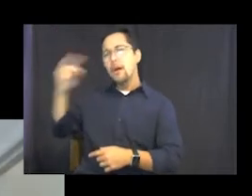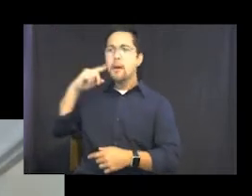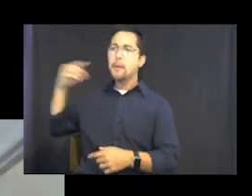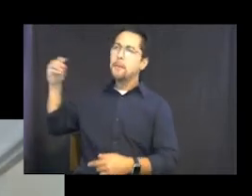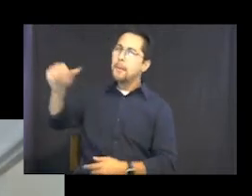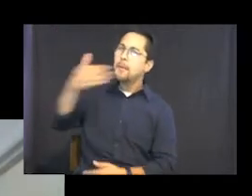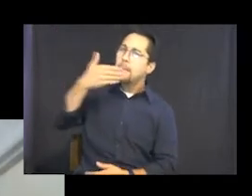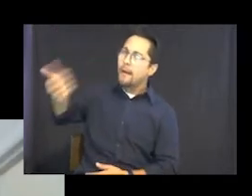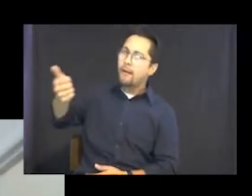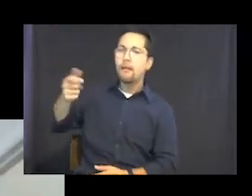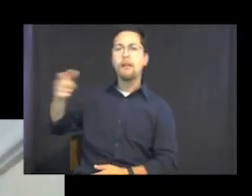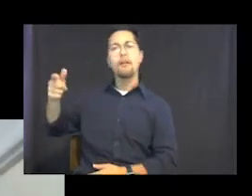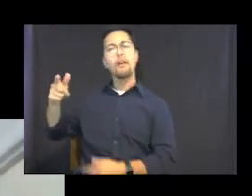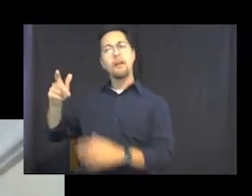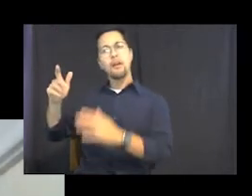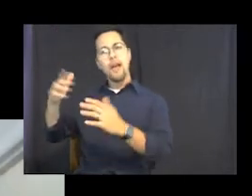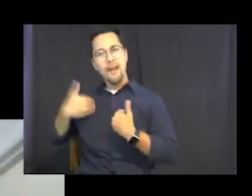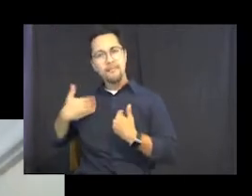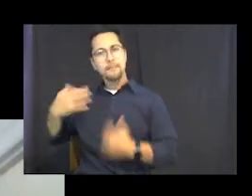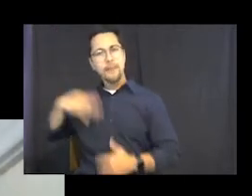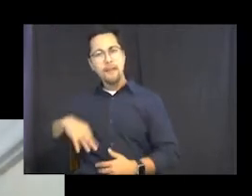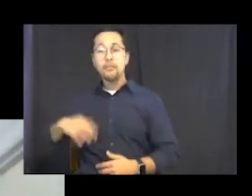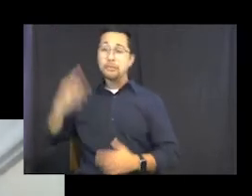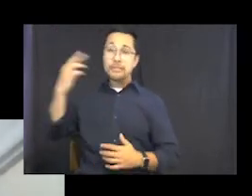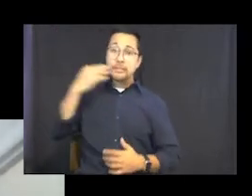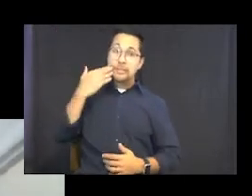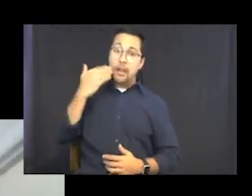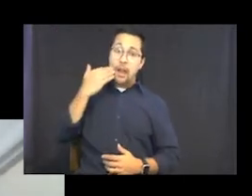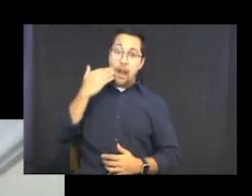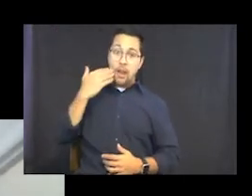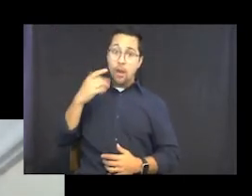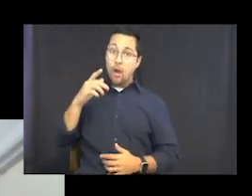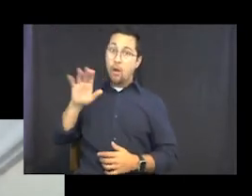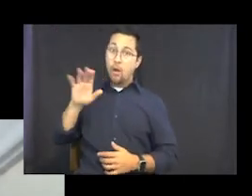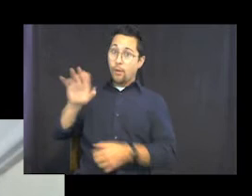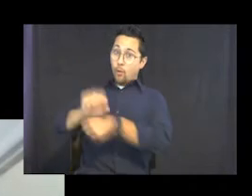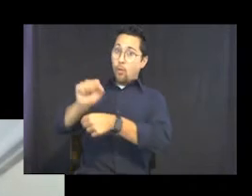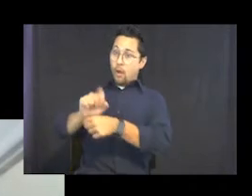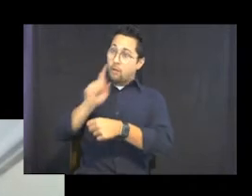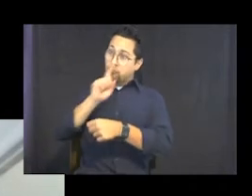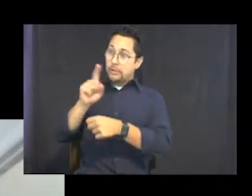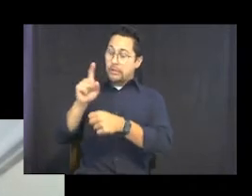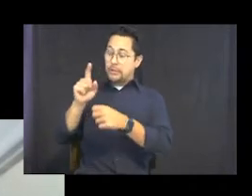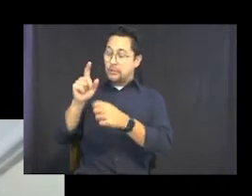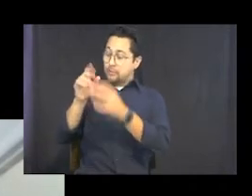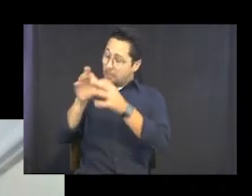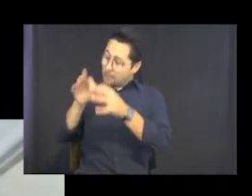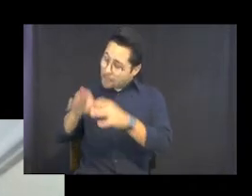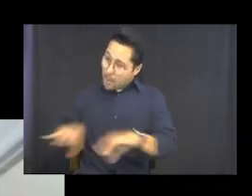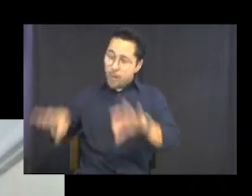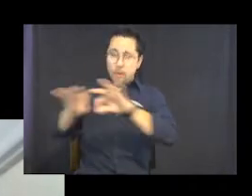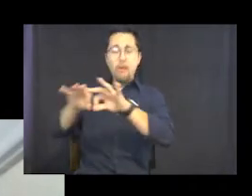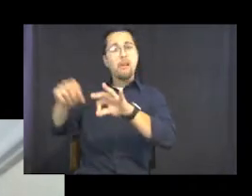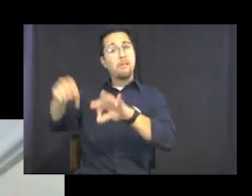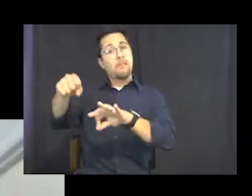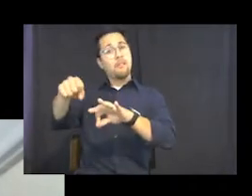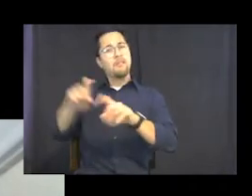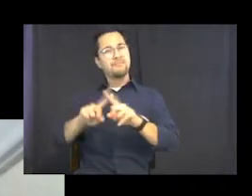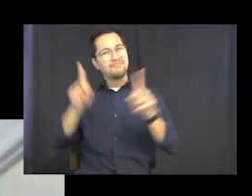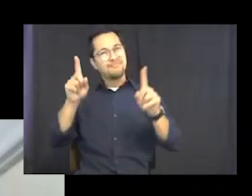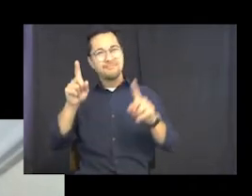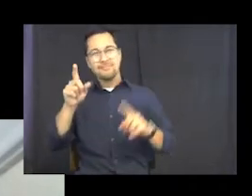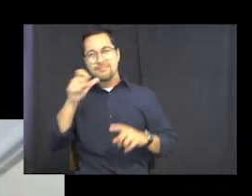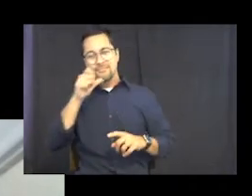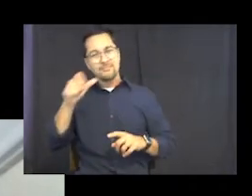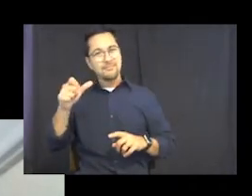provide benefits because as meaningful and as important as this work is, they